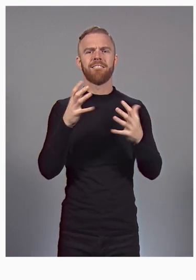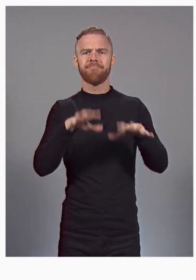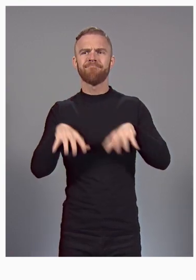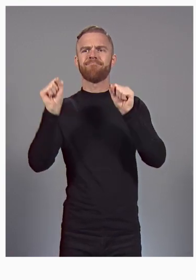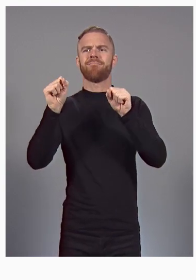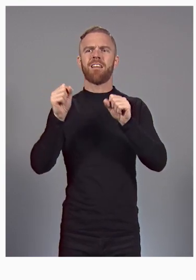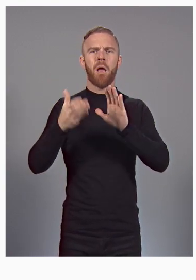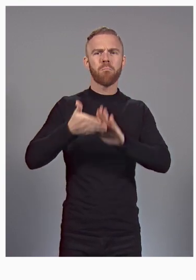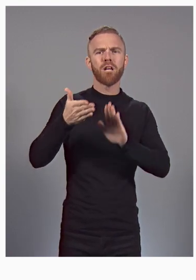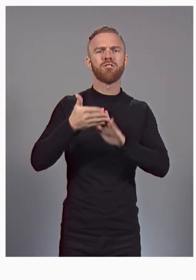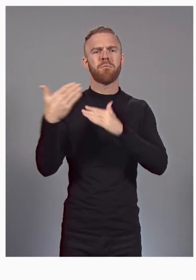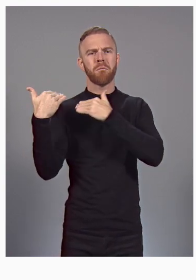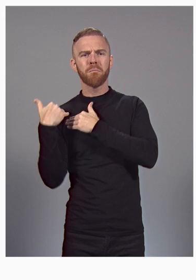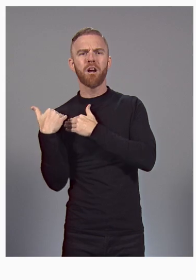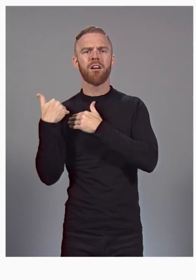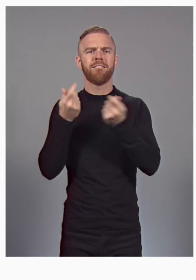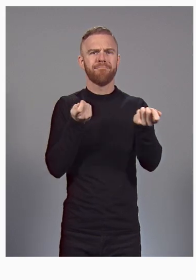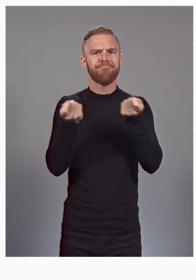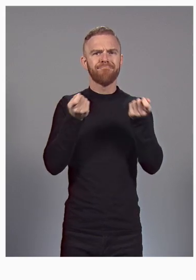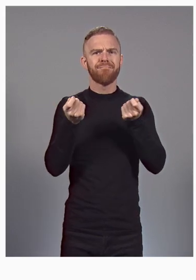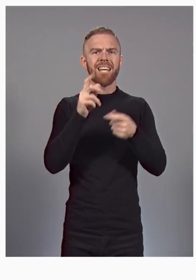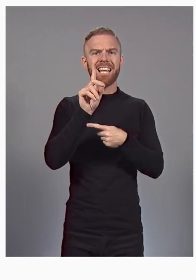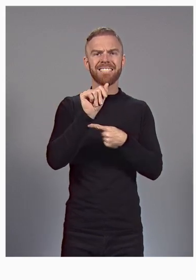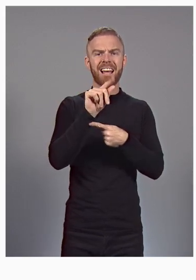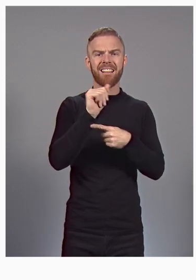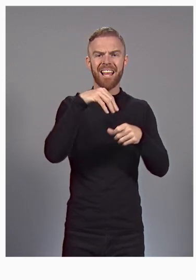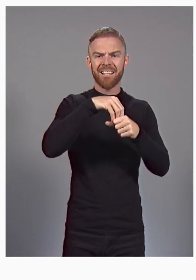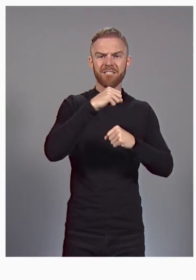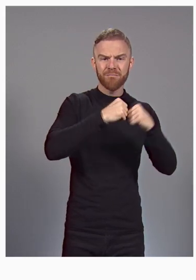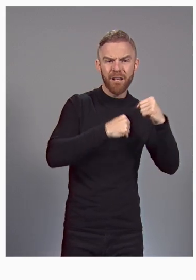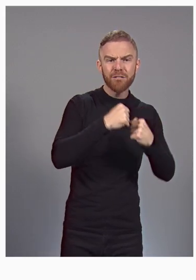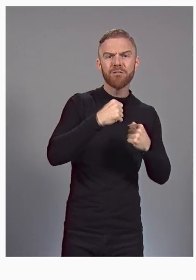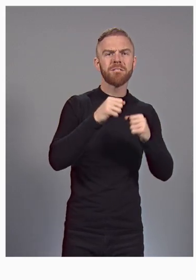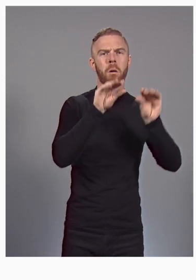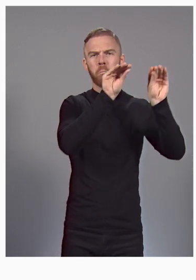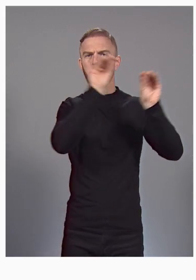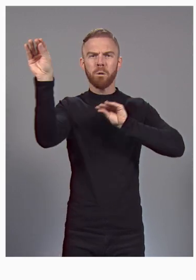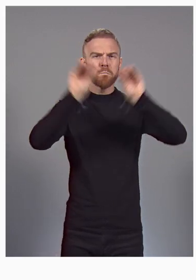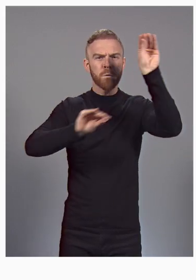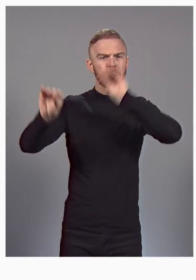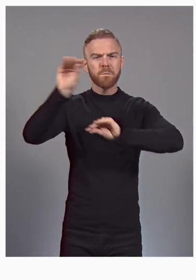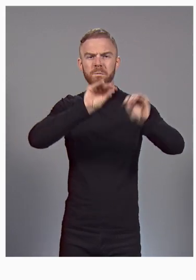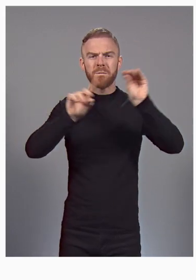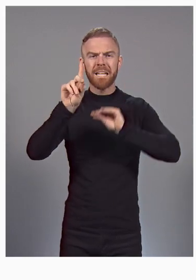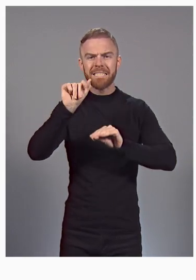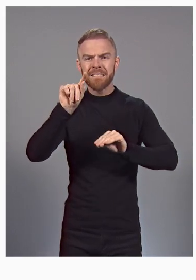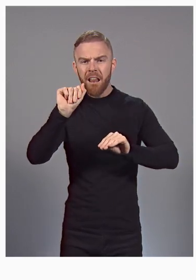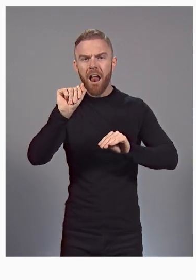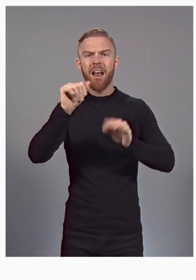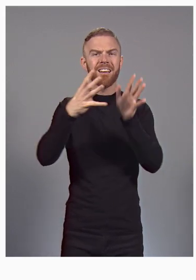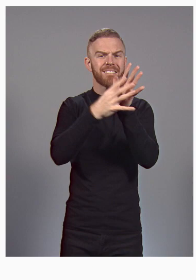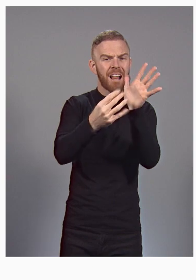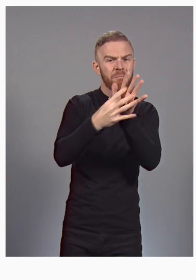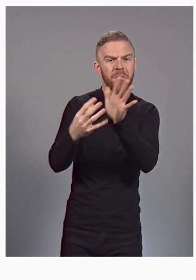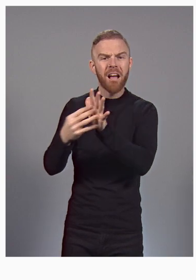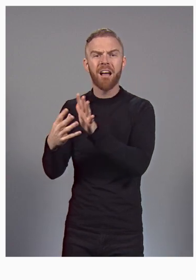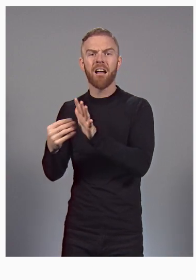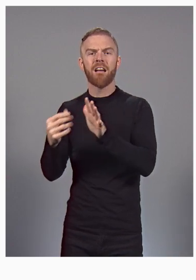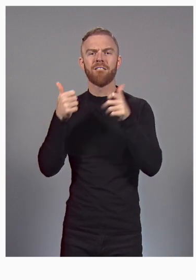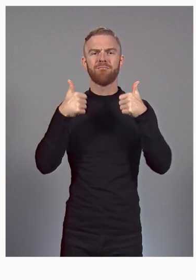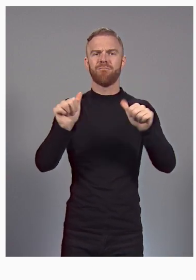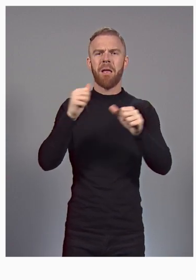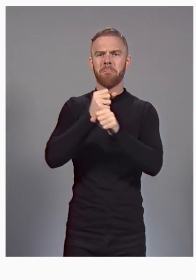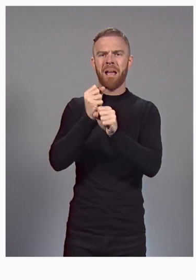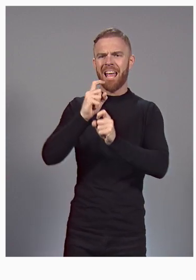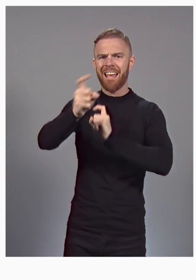operational burden of managing data infrastructure, moving data around, and duplicating data to make it available to